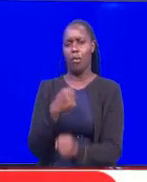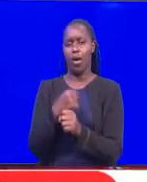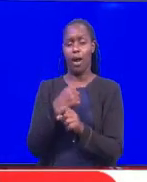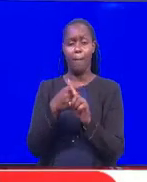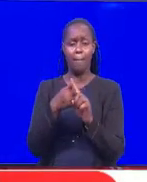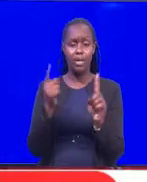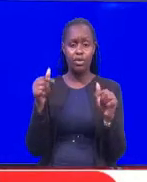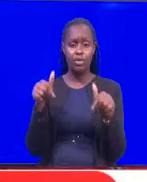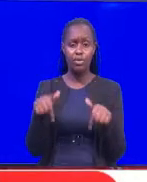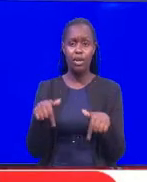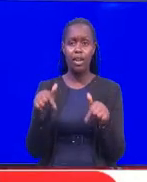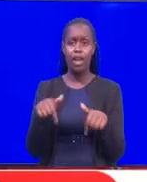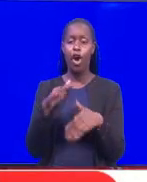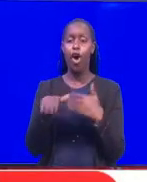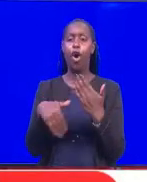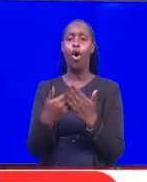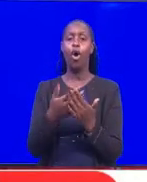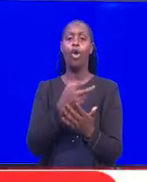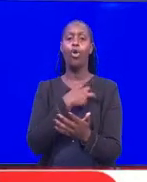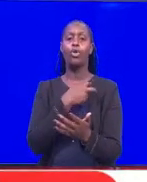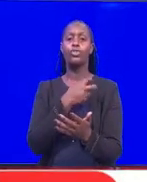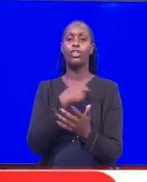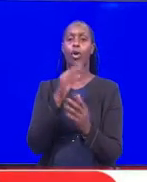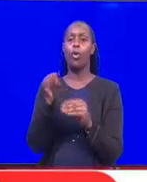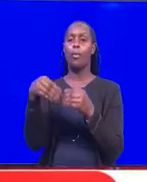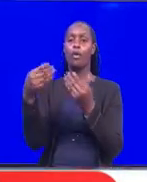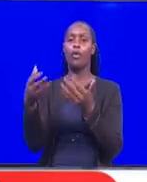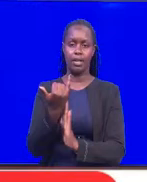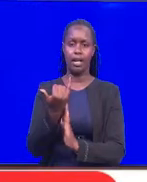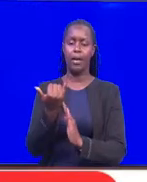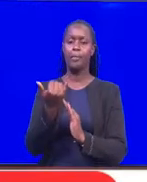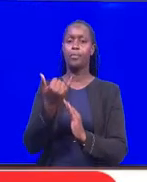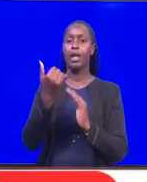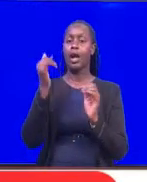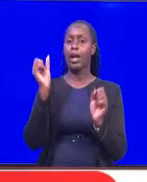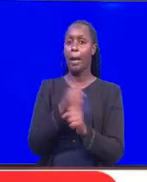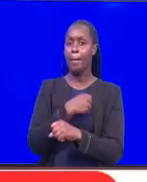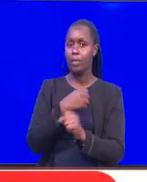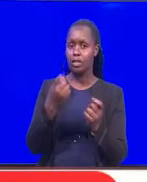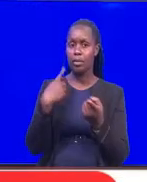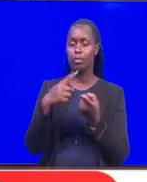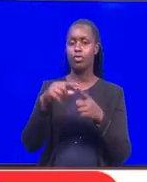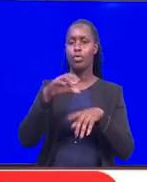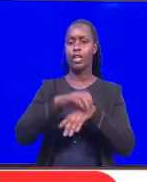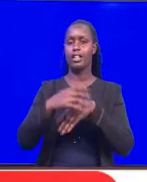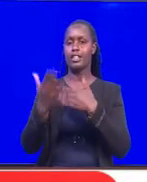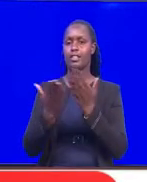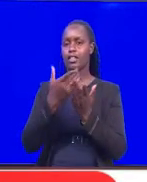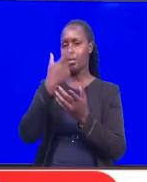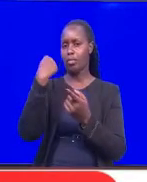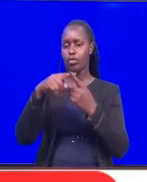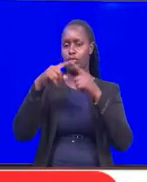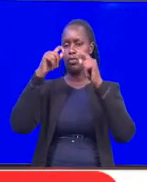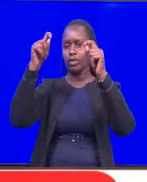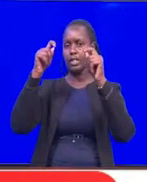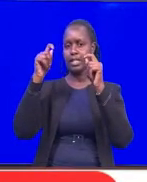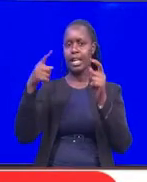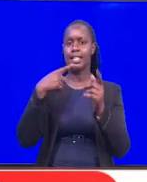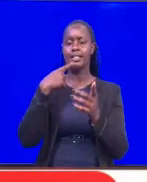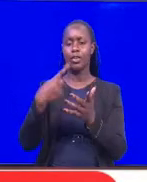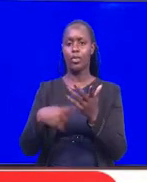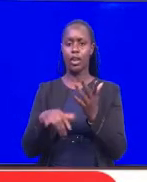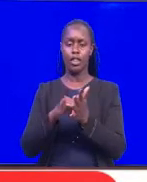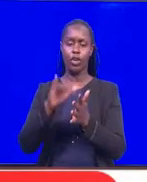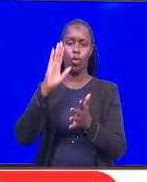of today, all the consultants will not be offering services, just like doctors are out. Can find a solution to the strike have failed to be effective as